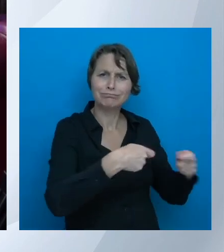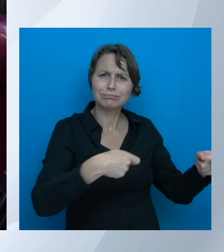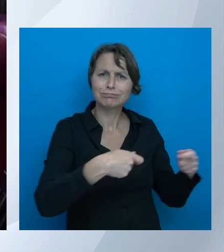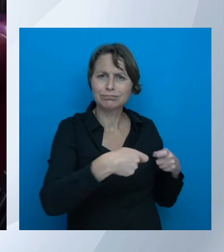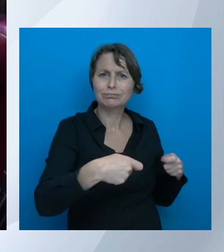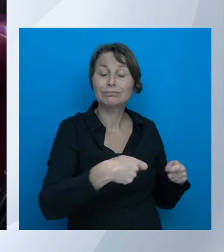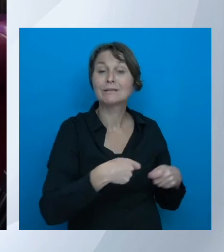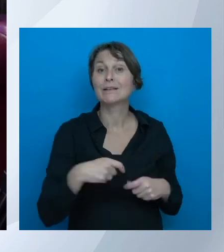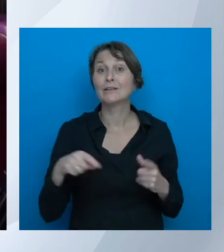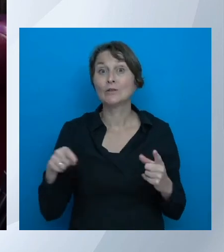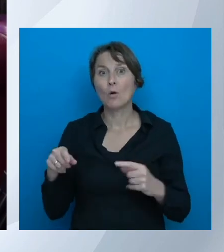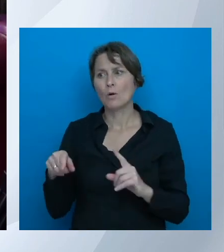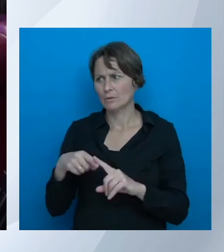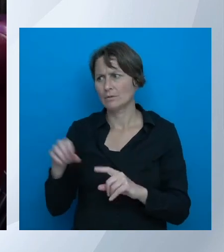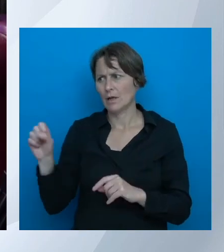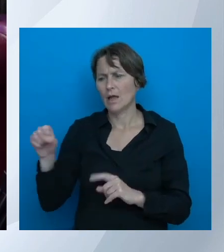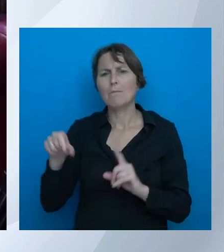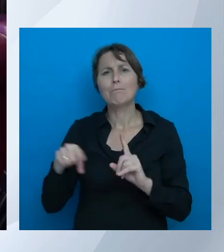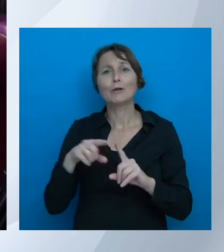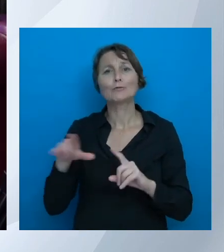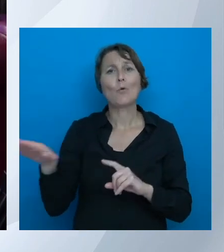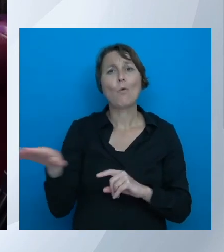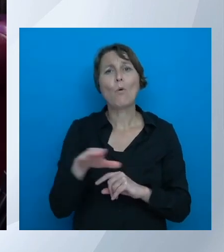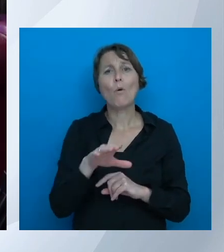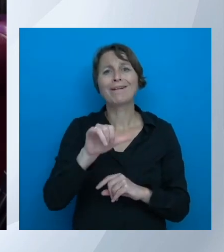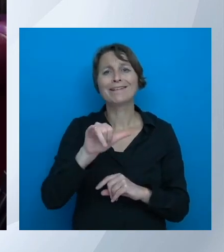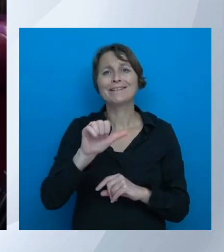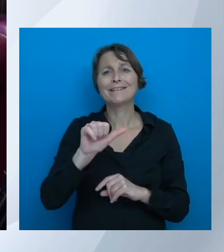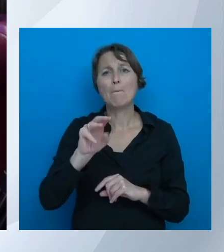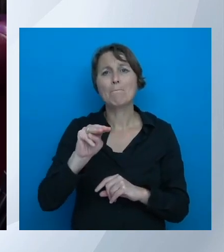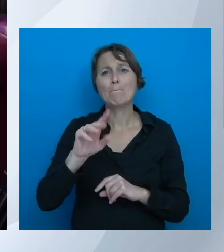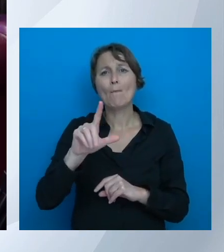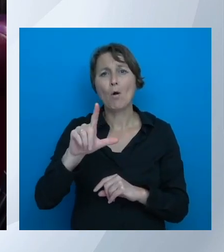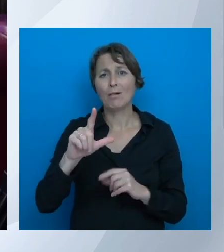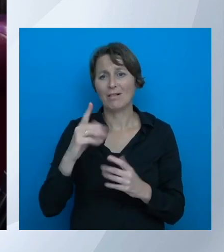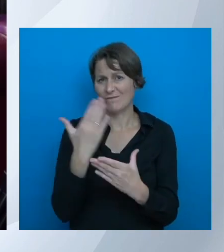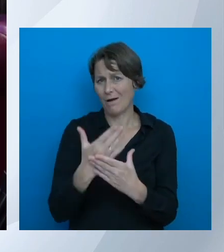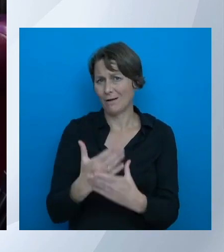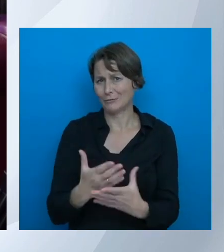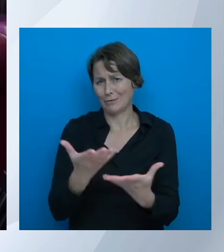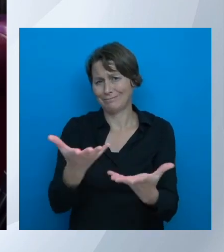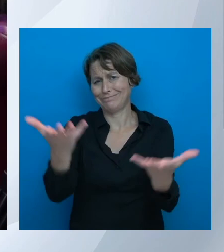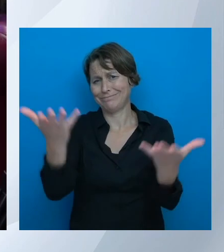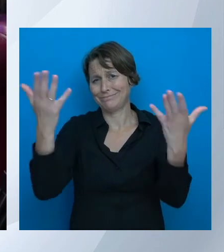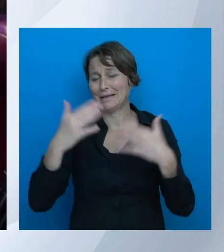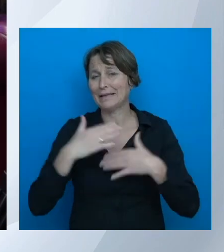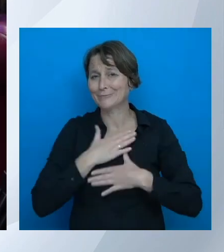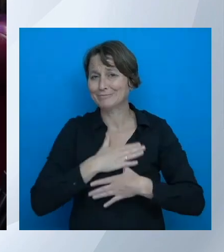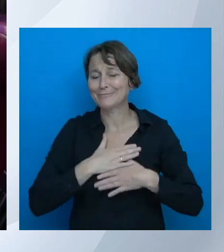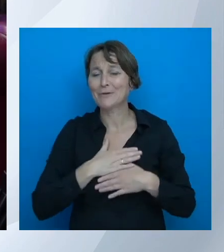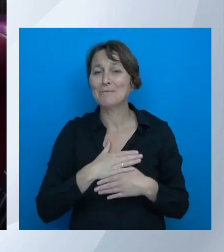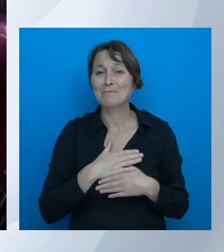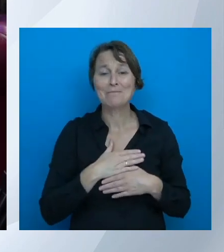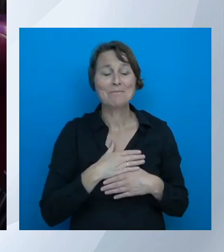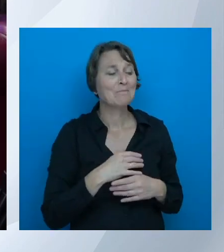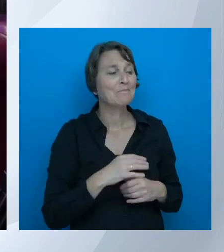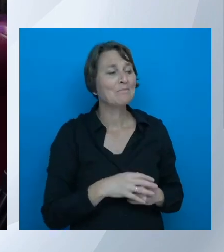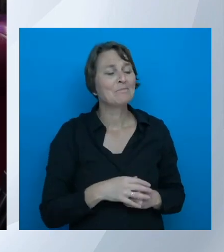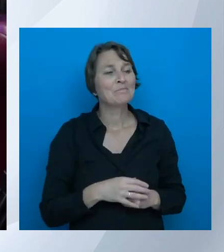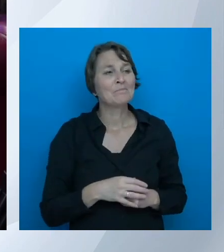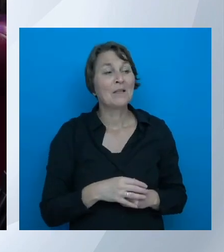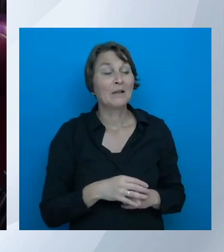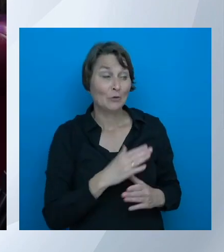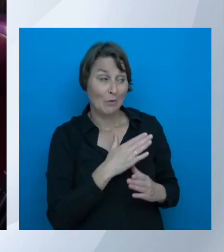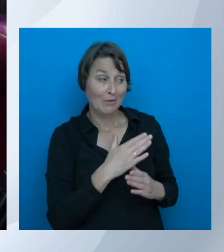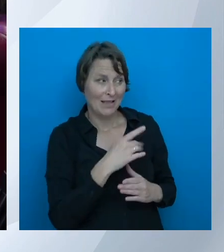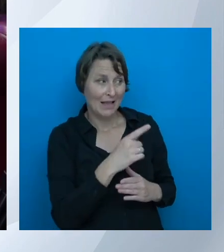so enjoy. I'm not sure if okay. I'll ask a question, maybe a bit nasty, but do you like to edit YAML